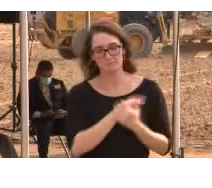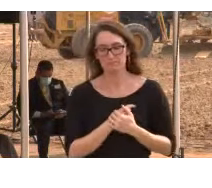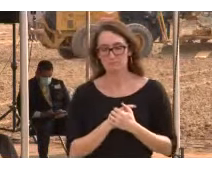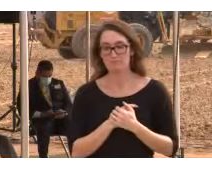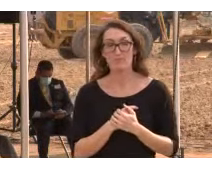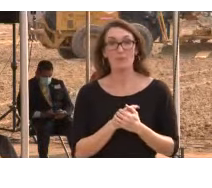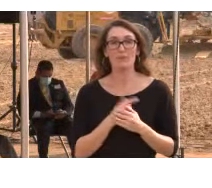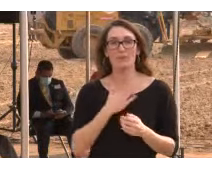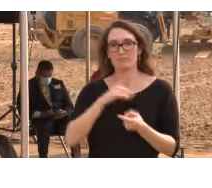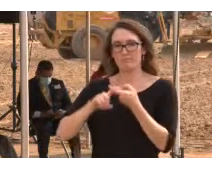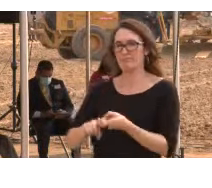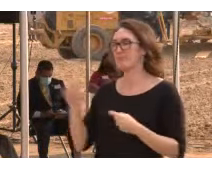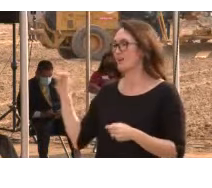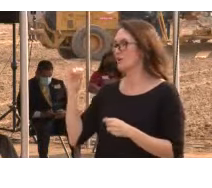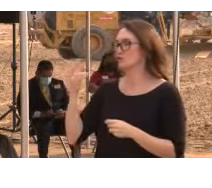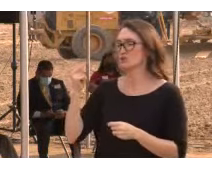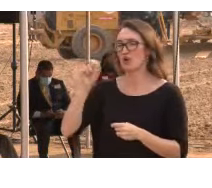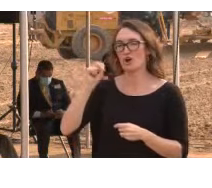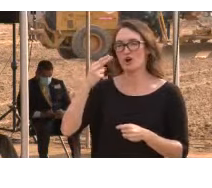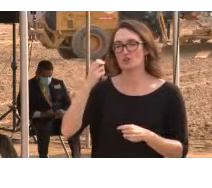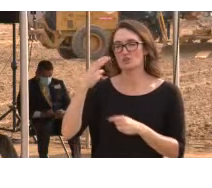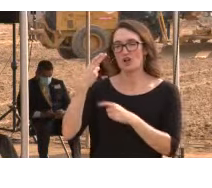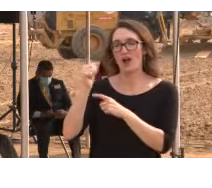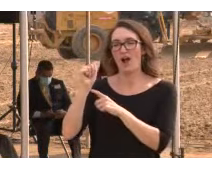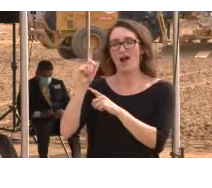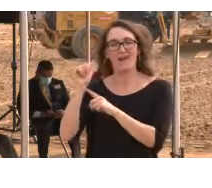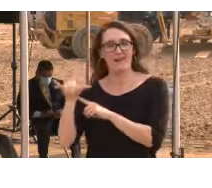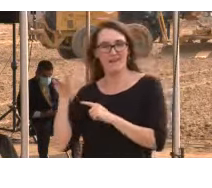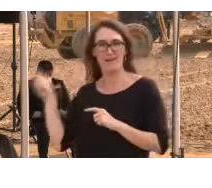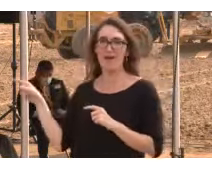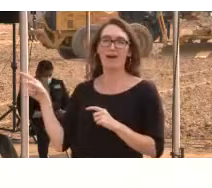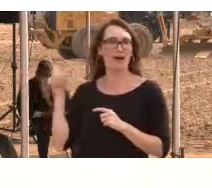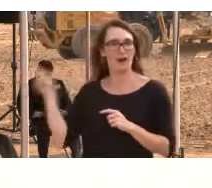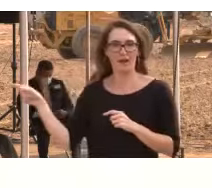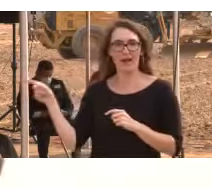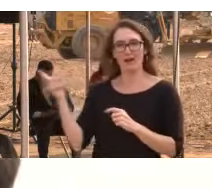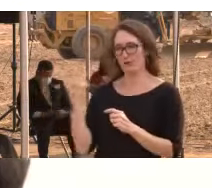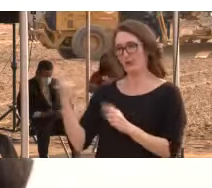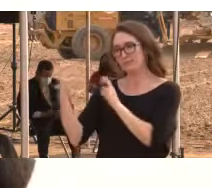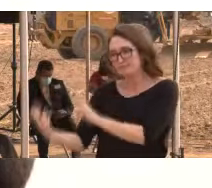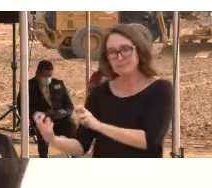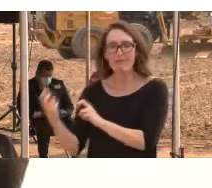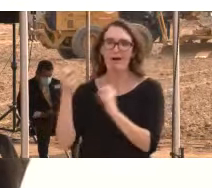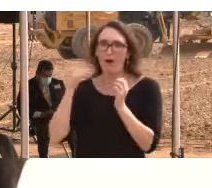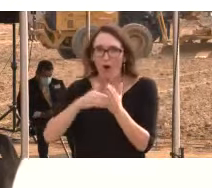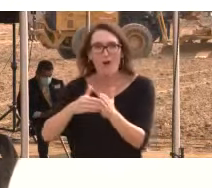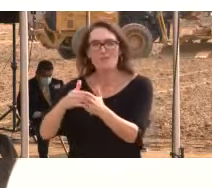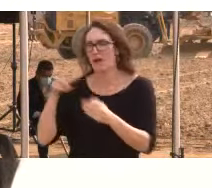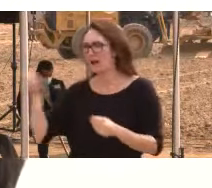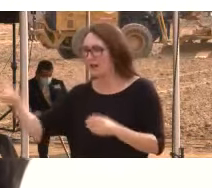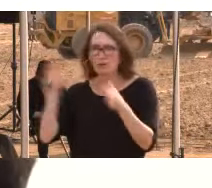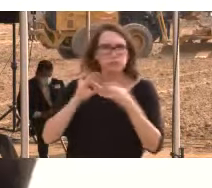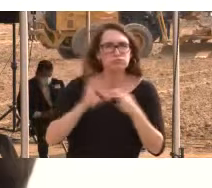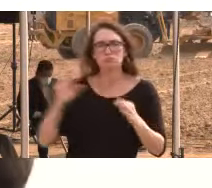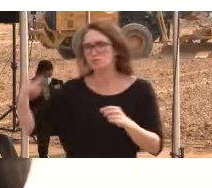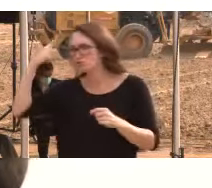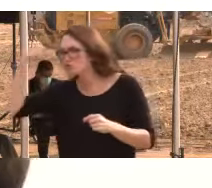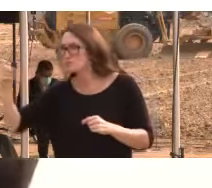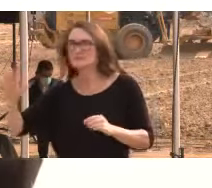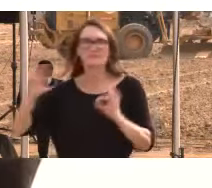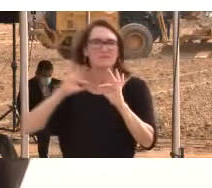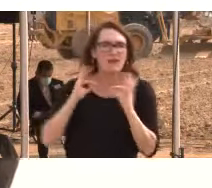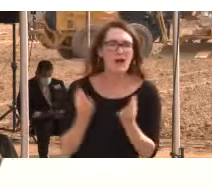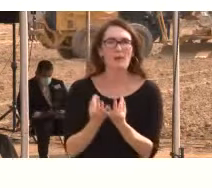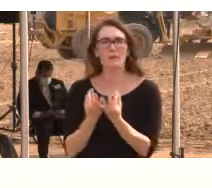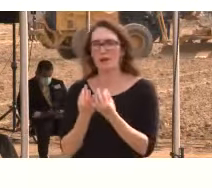My good friend, John Shahadi, who I've met with coffee on several times, and he's educated me about this area and about his dreams and his family. And he